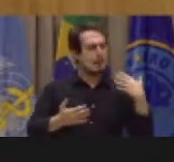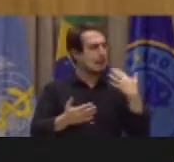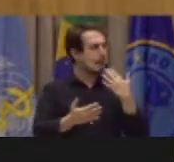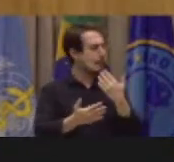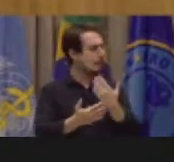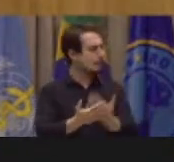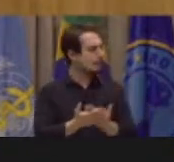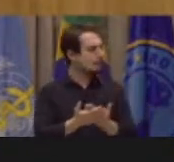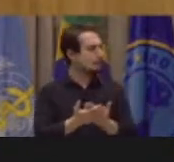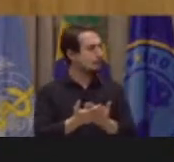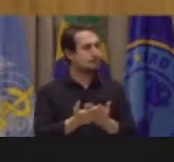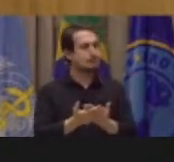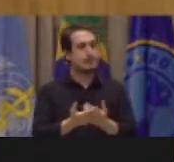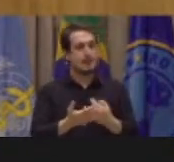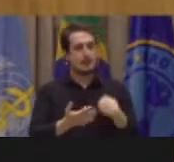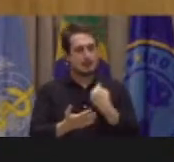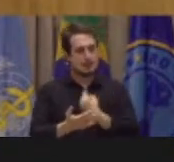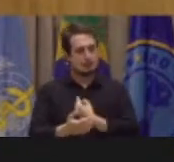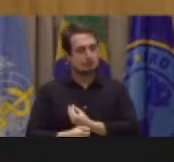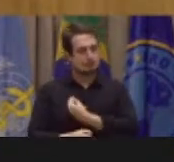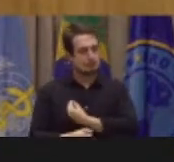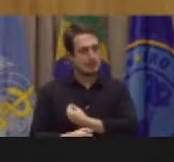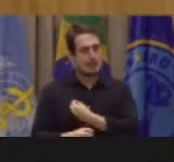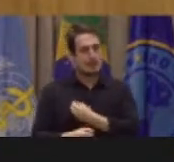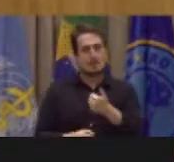a lot happening since then.